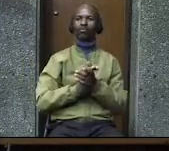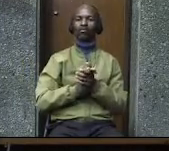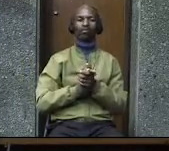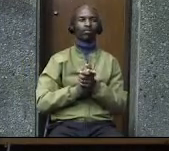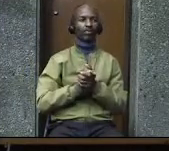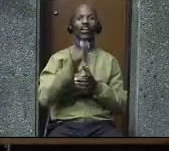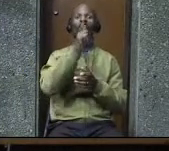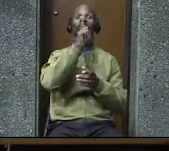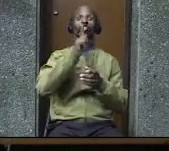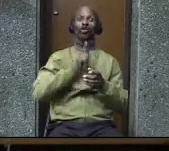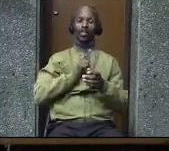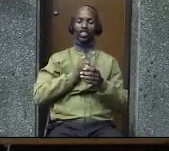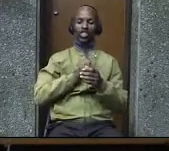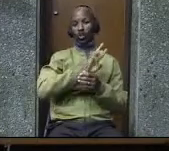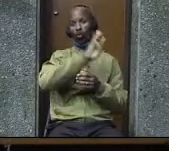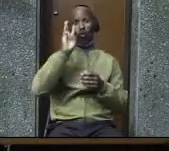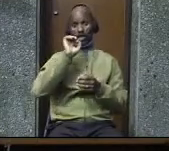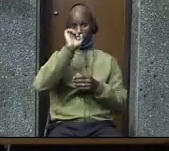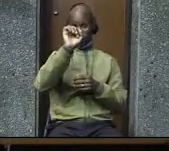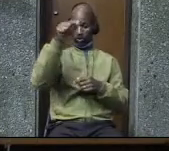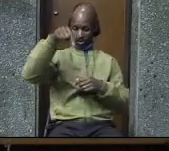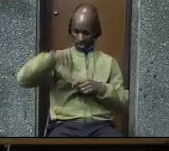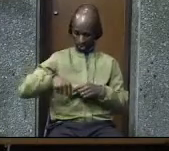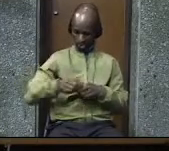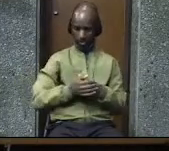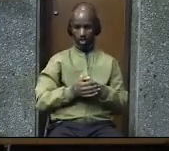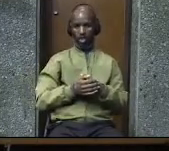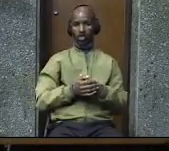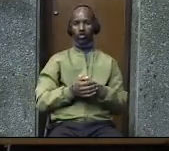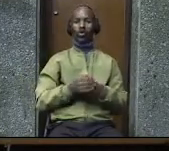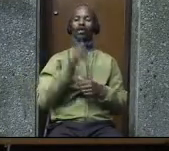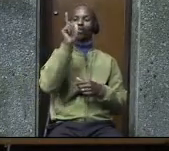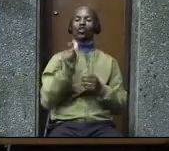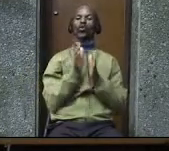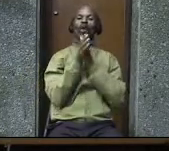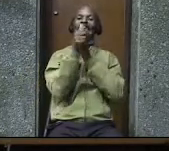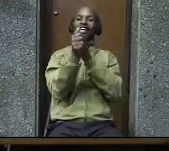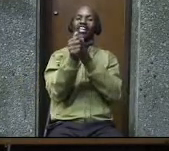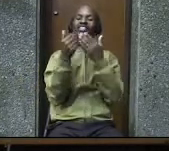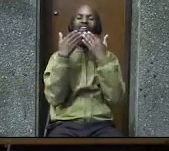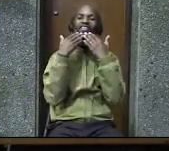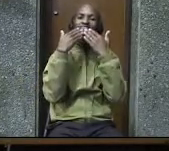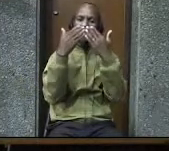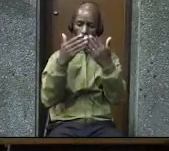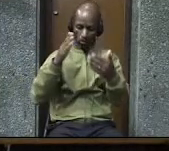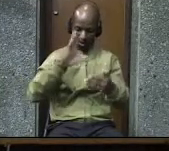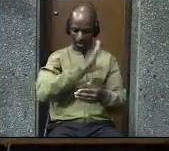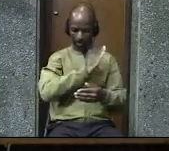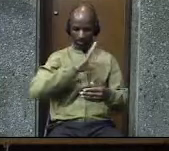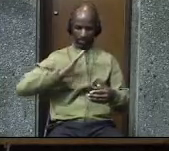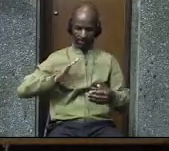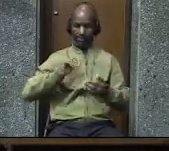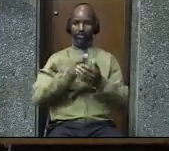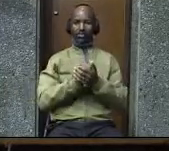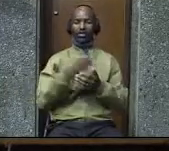I'm told this is your ward where we are, so you are our host. Thank you very much, Councillor Hlanyani.